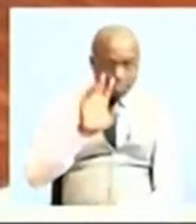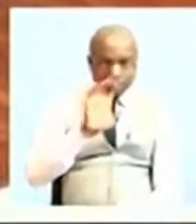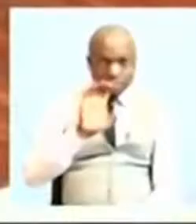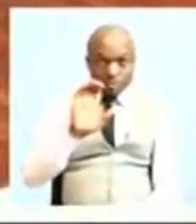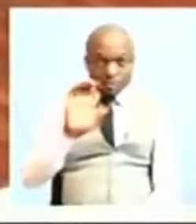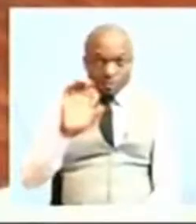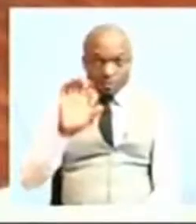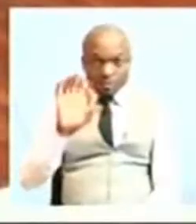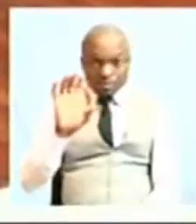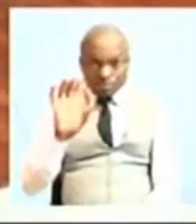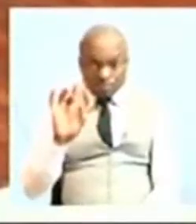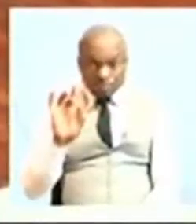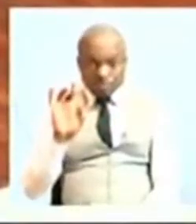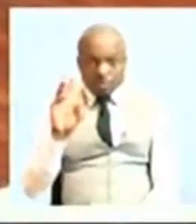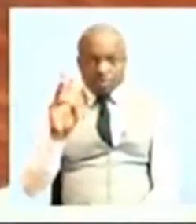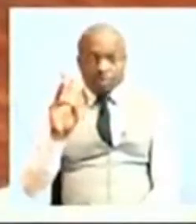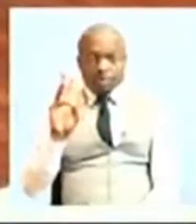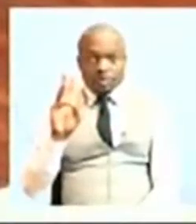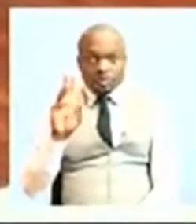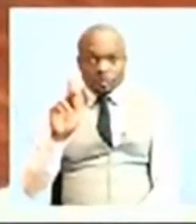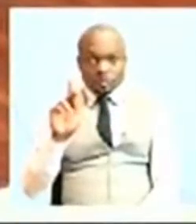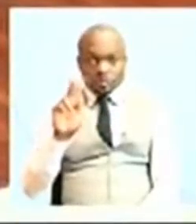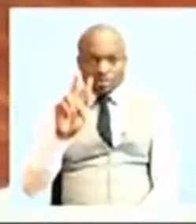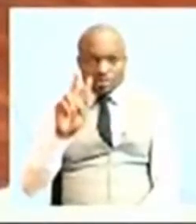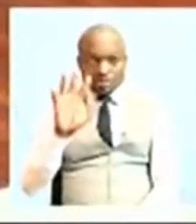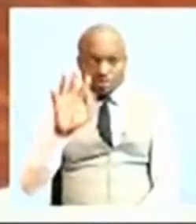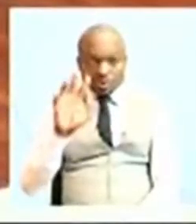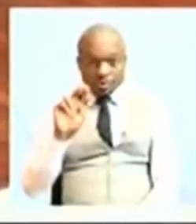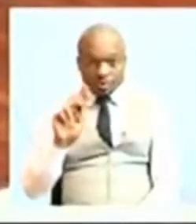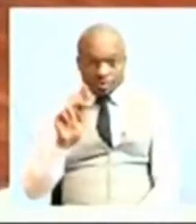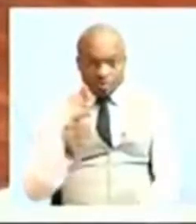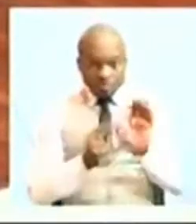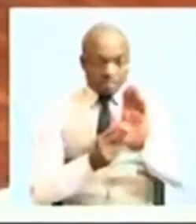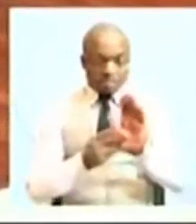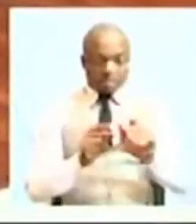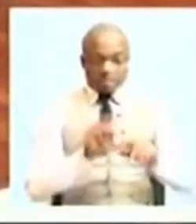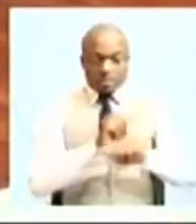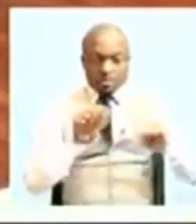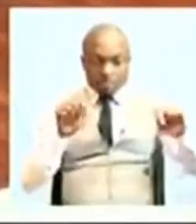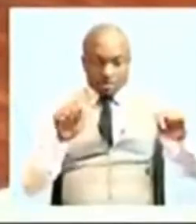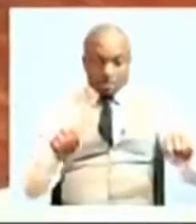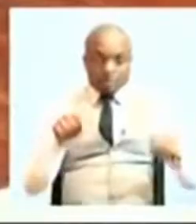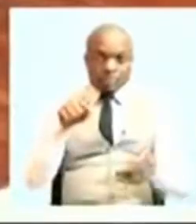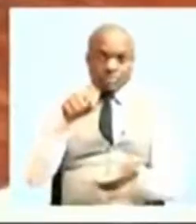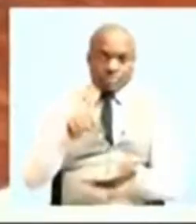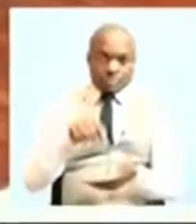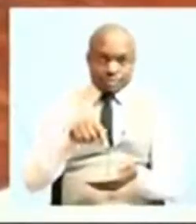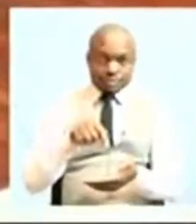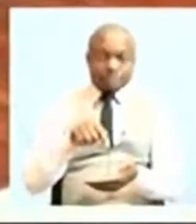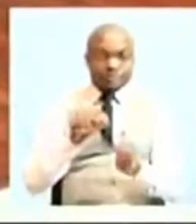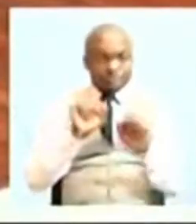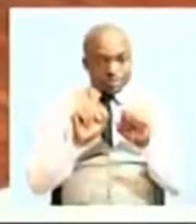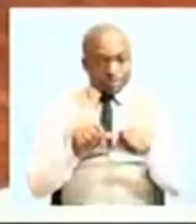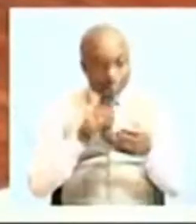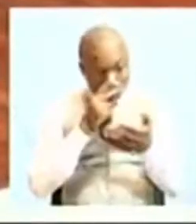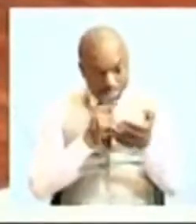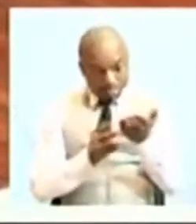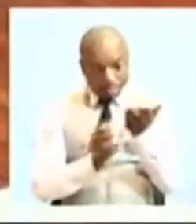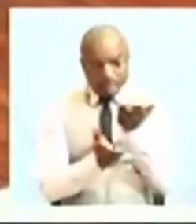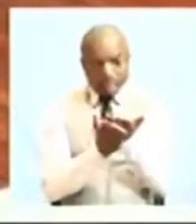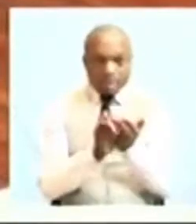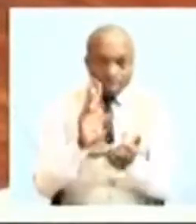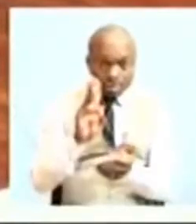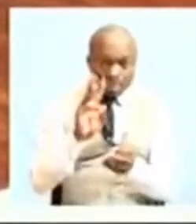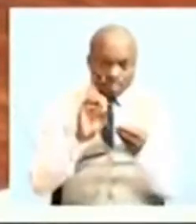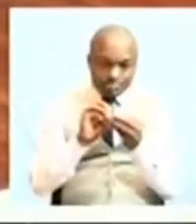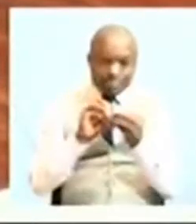1,203,386 kwacha 25 ngwe as shown in the table below. Kindly refer to Appendix 6 for